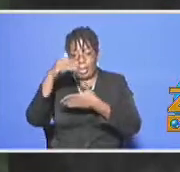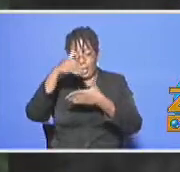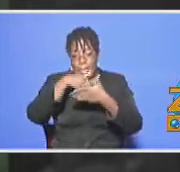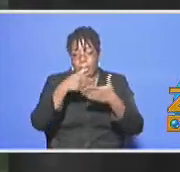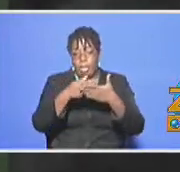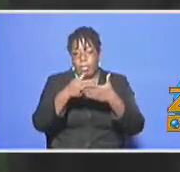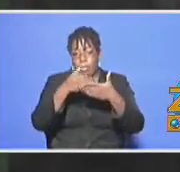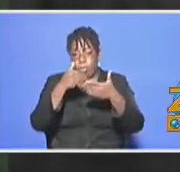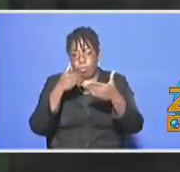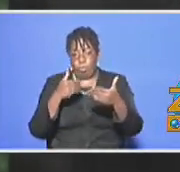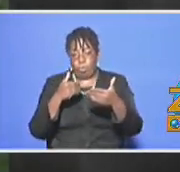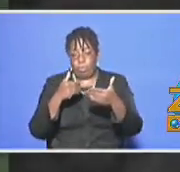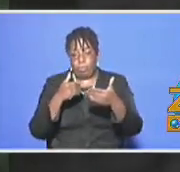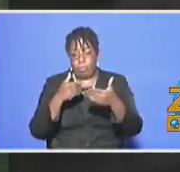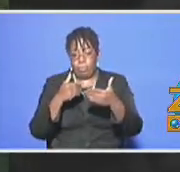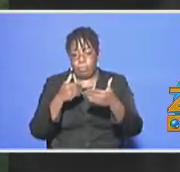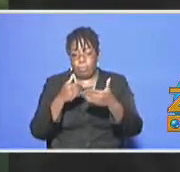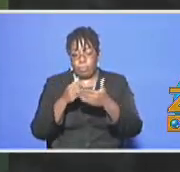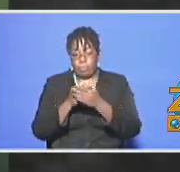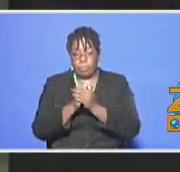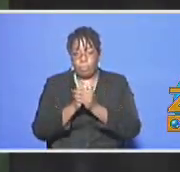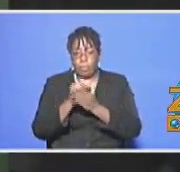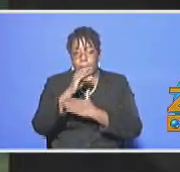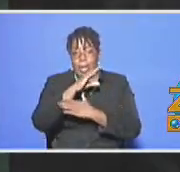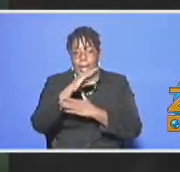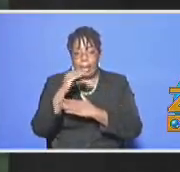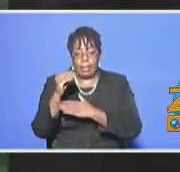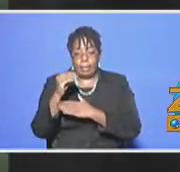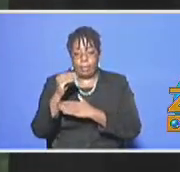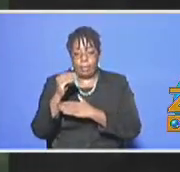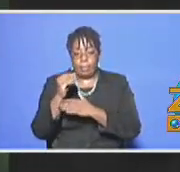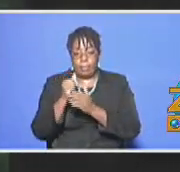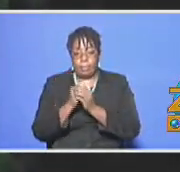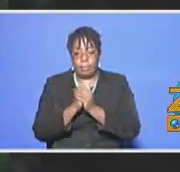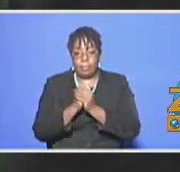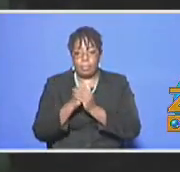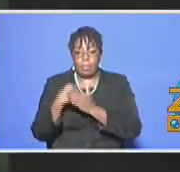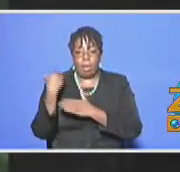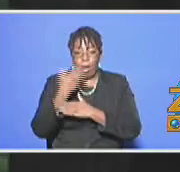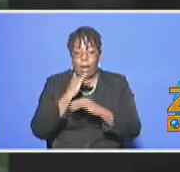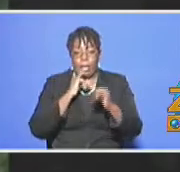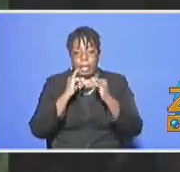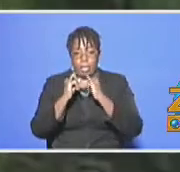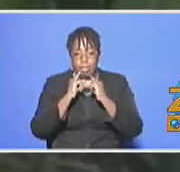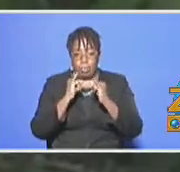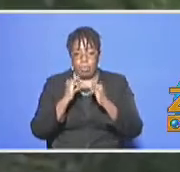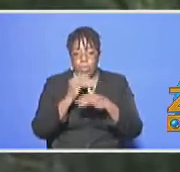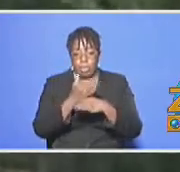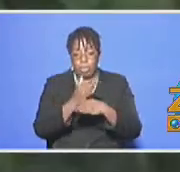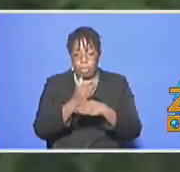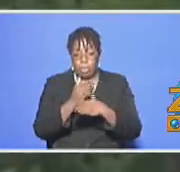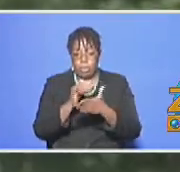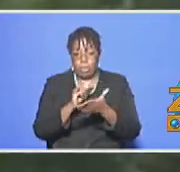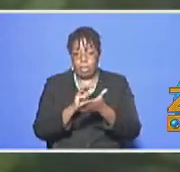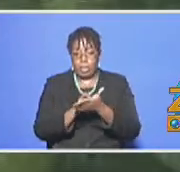Friday, I believe it was. And during our interview, they revealed to us that